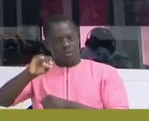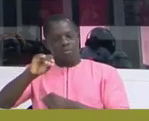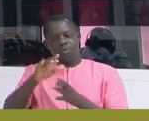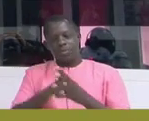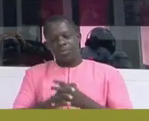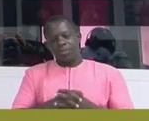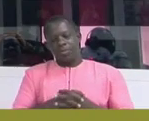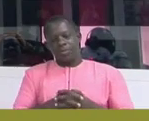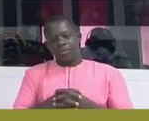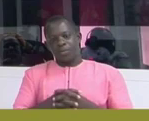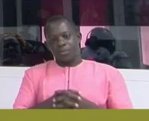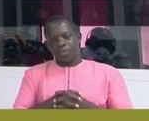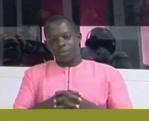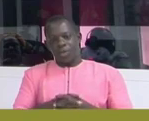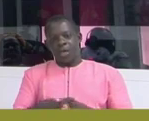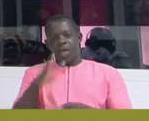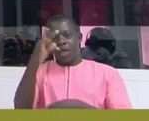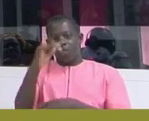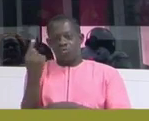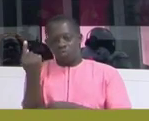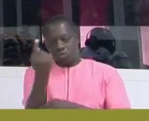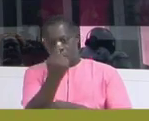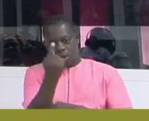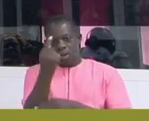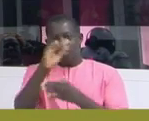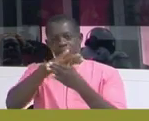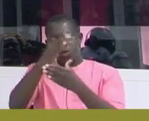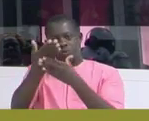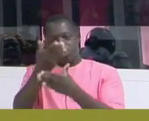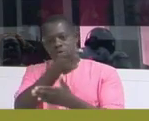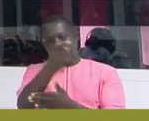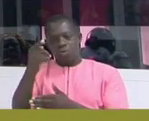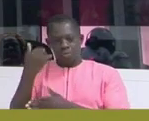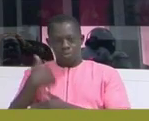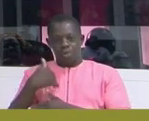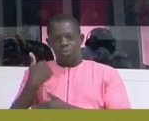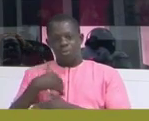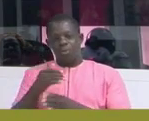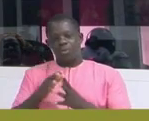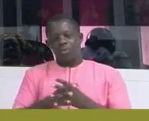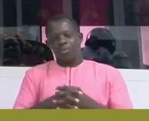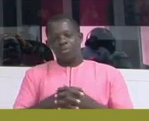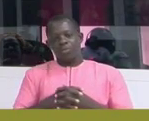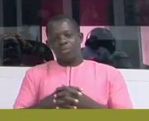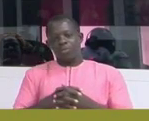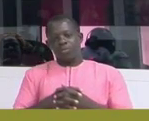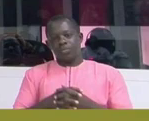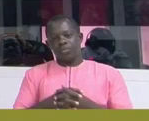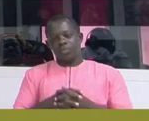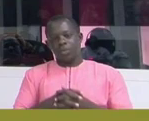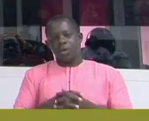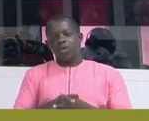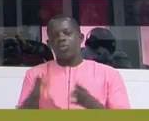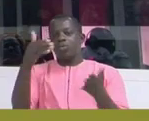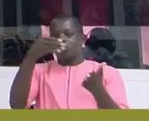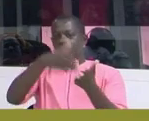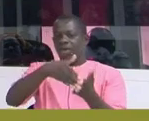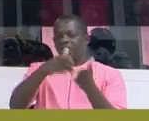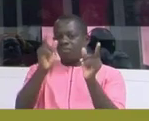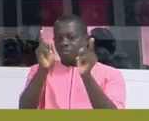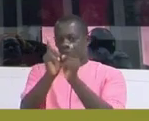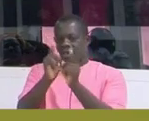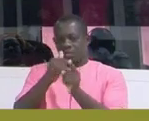it, do it. If at all there a problem arose between